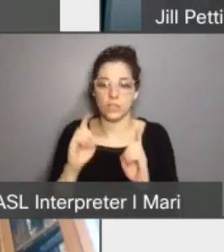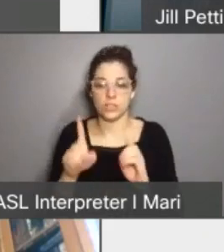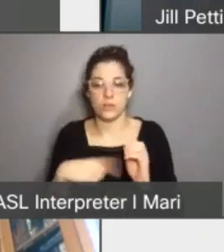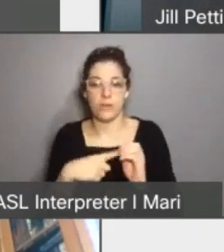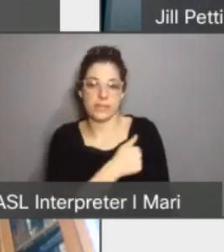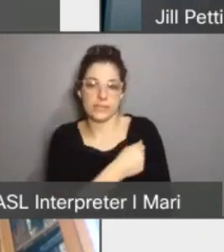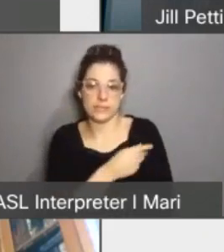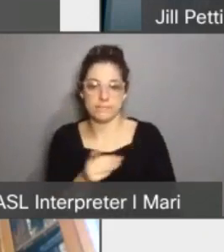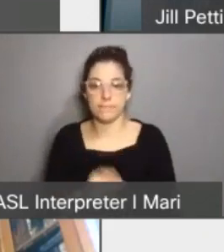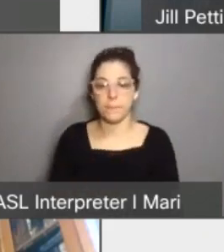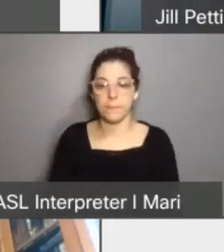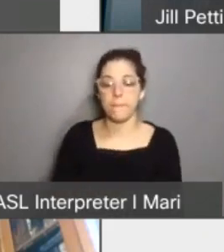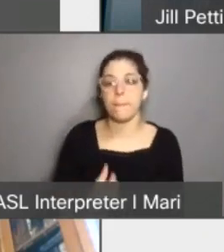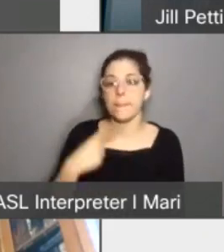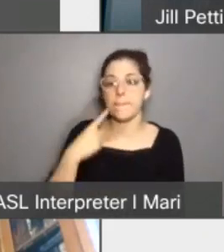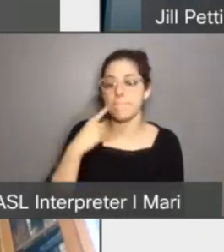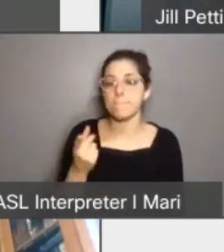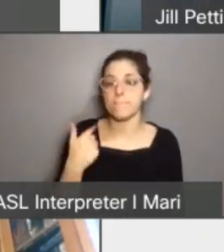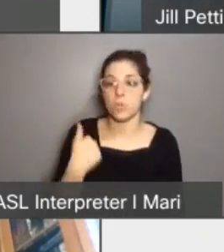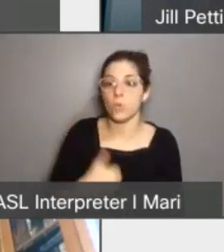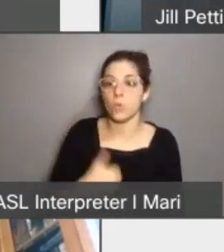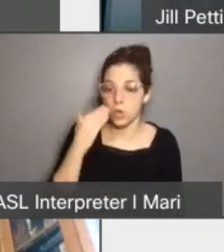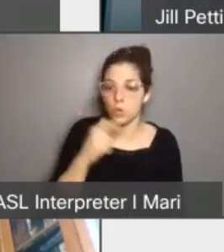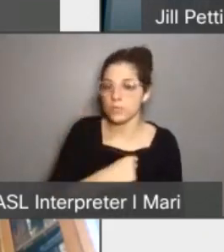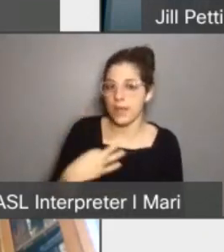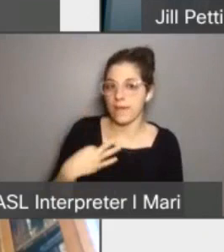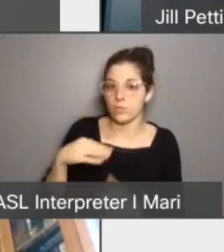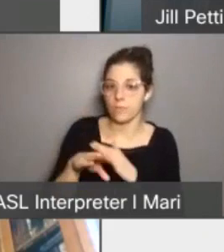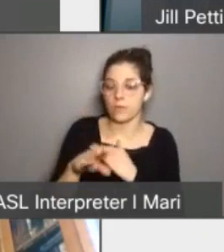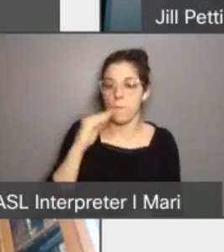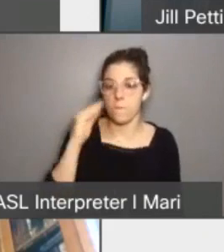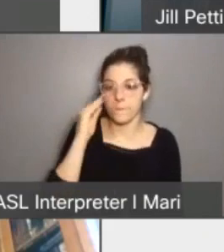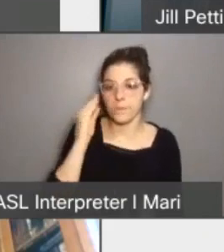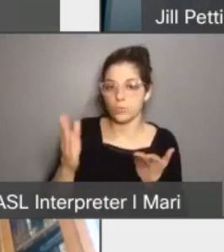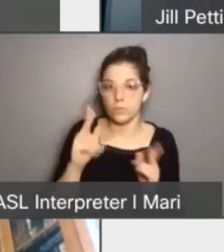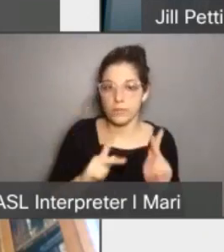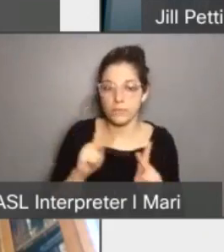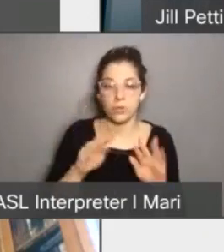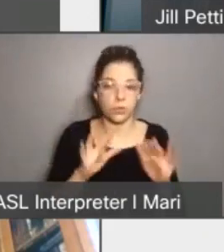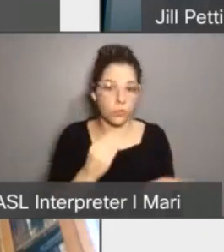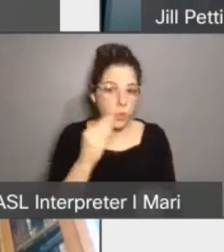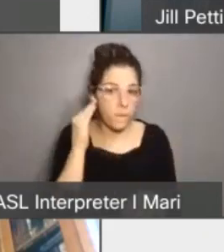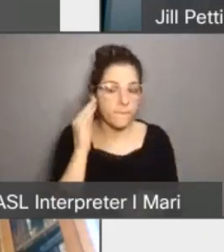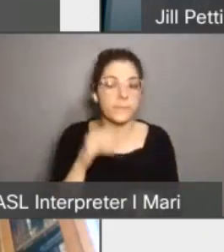vaccine. I think we know that the staff who come into the homes to serve people in group homes,